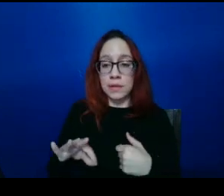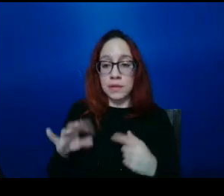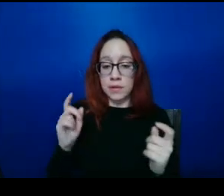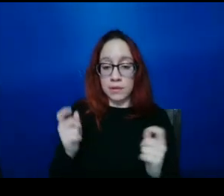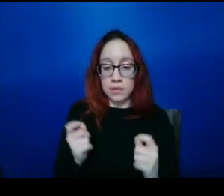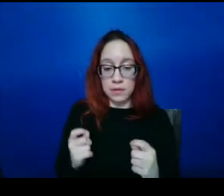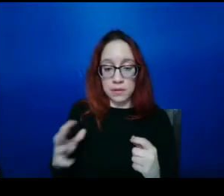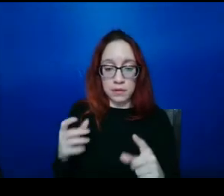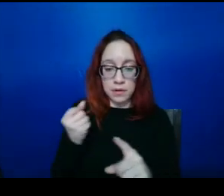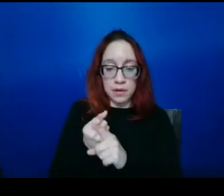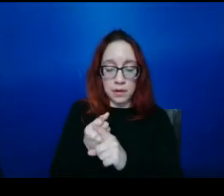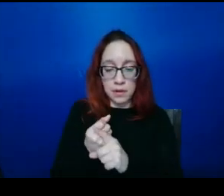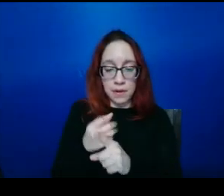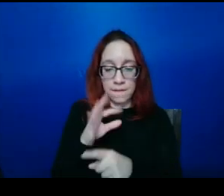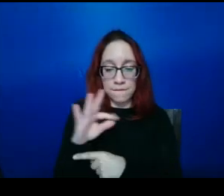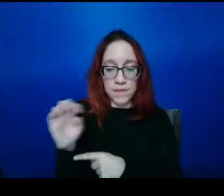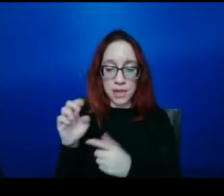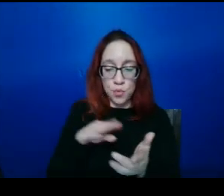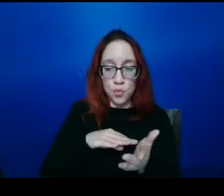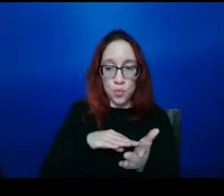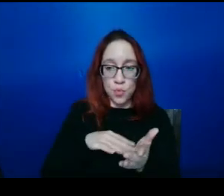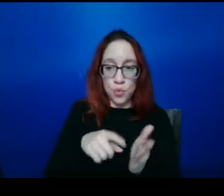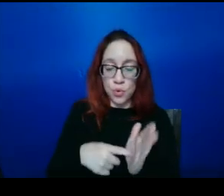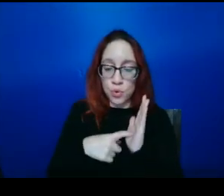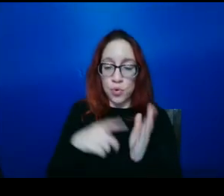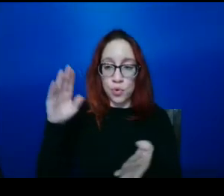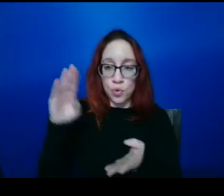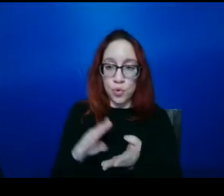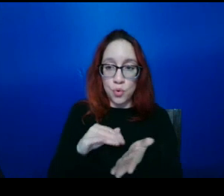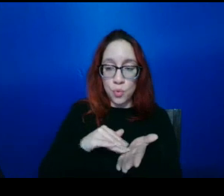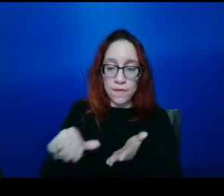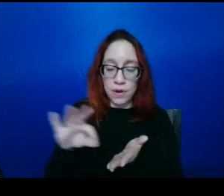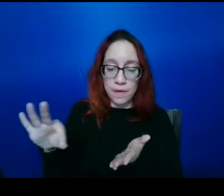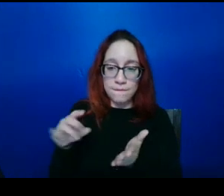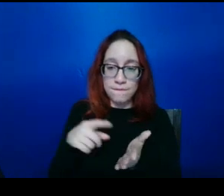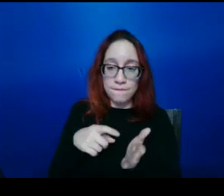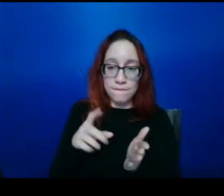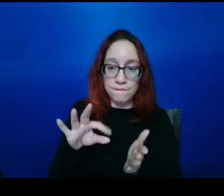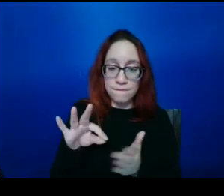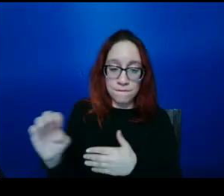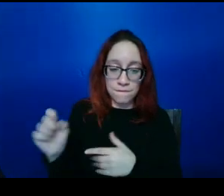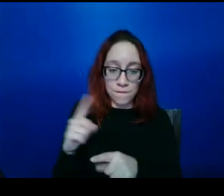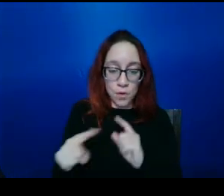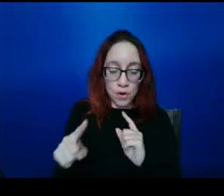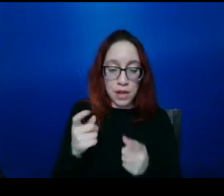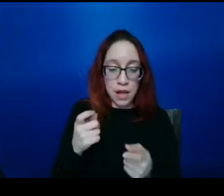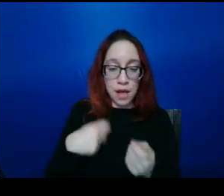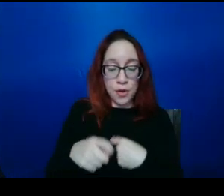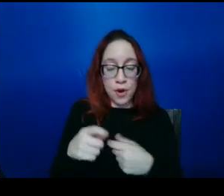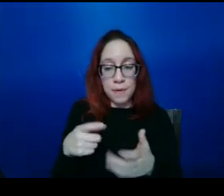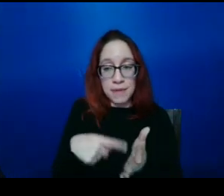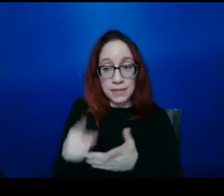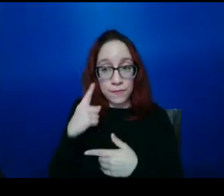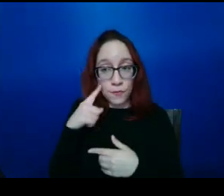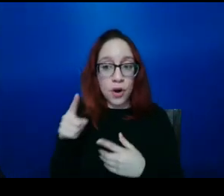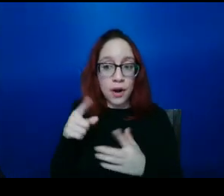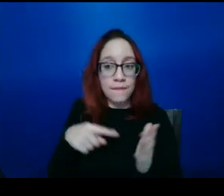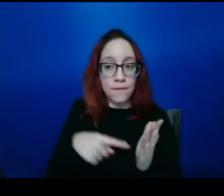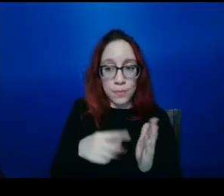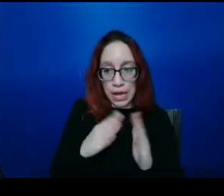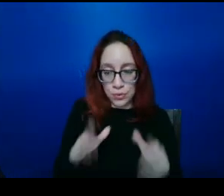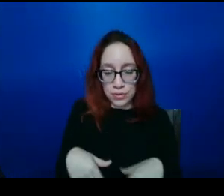of impact fee requirements, including reduction or waiver of fees and alternative methods of payment for affordable housing.